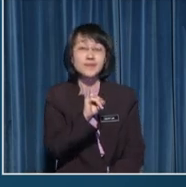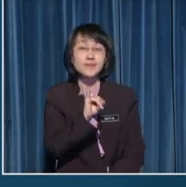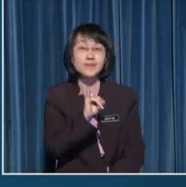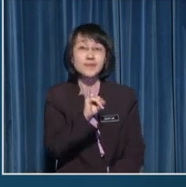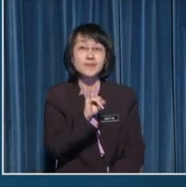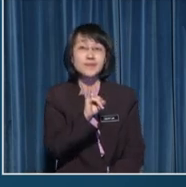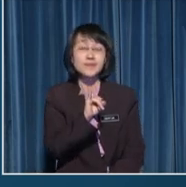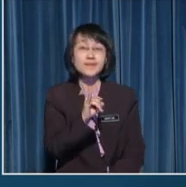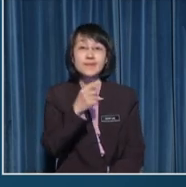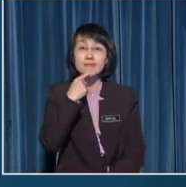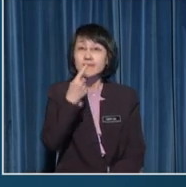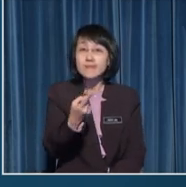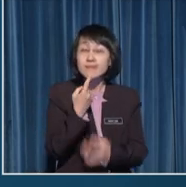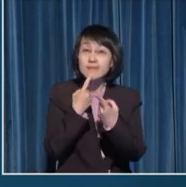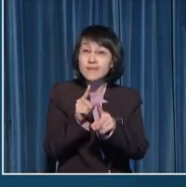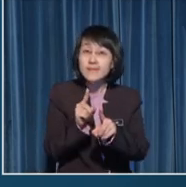Say the number.